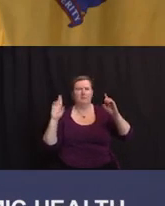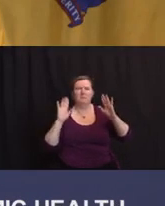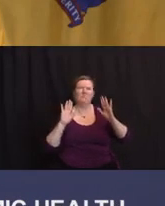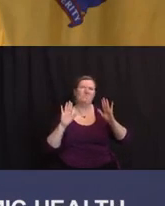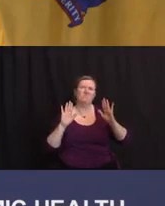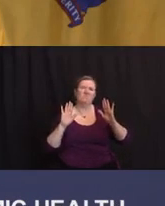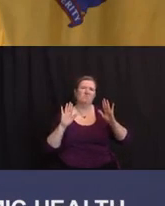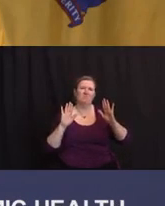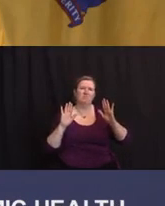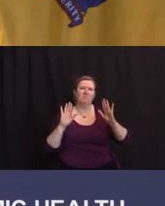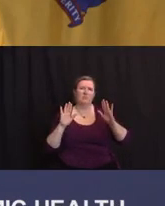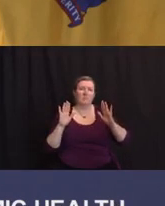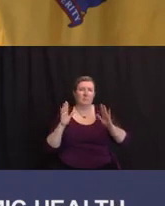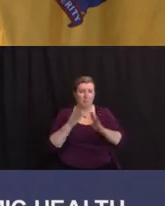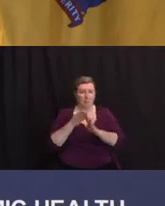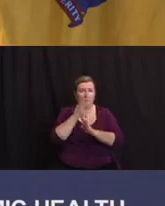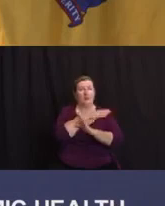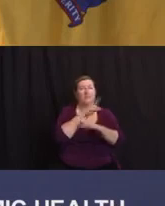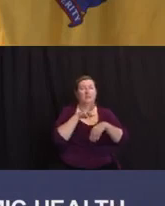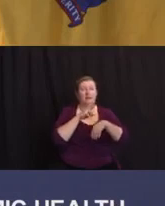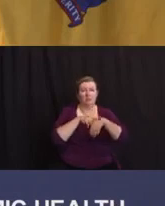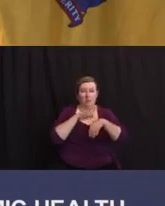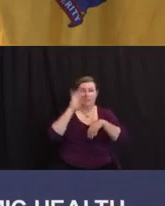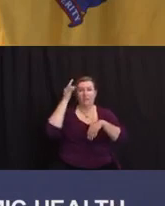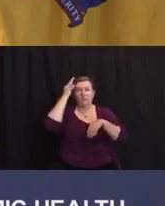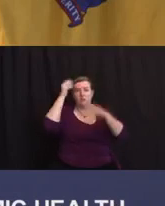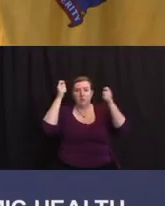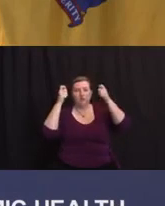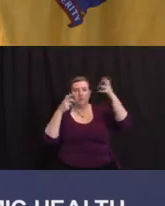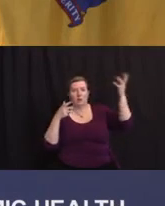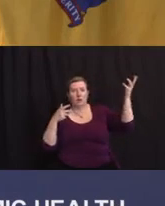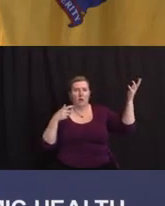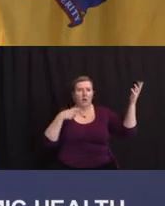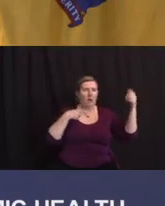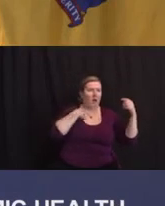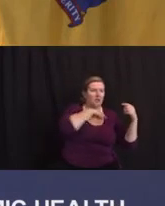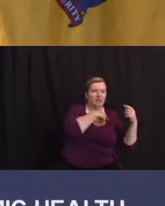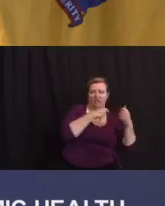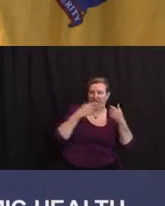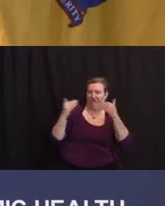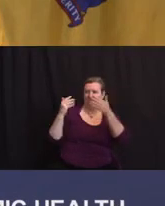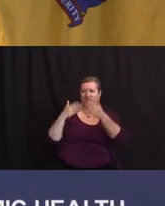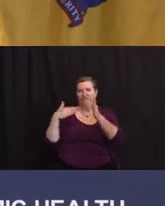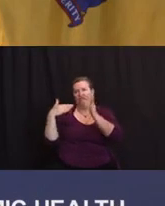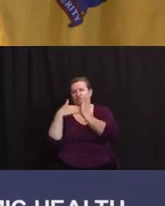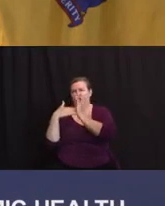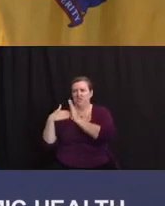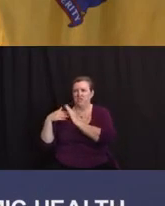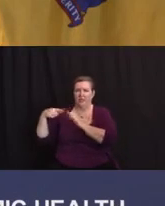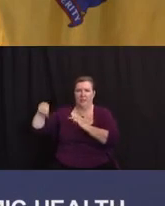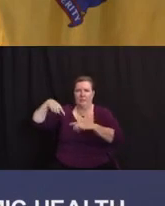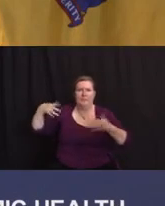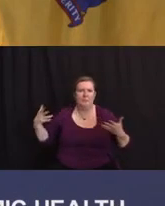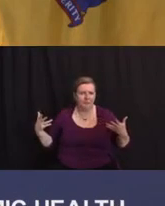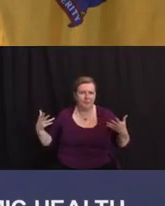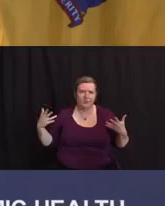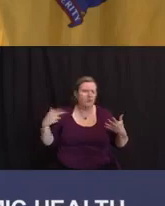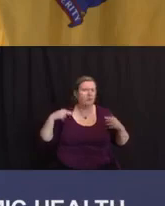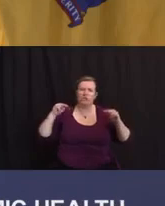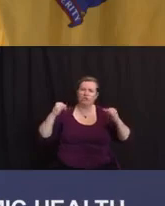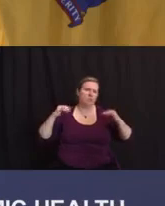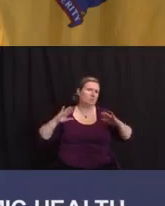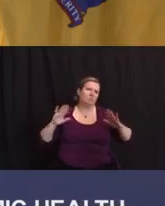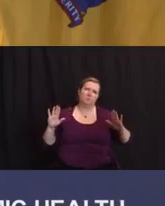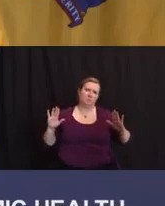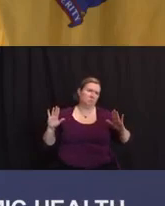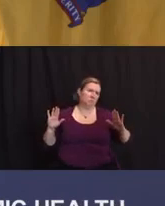was a constant us versus them. I am proud beyond words that New Jersey is a beacon in terms of